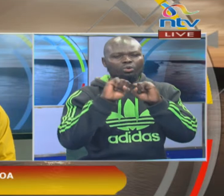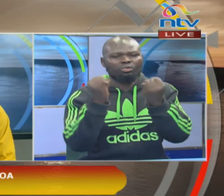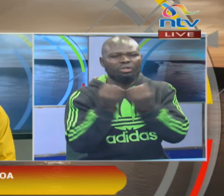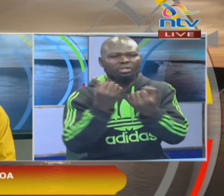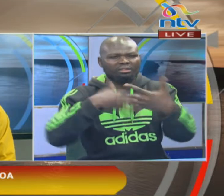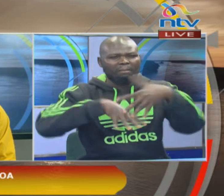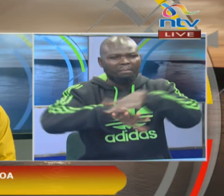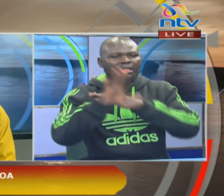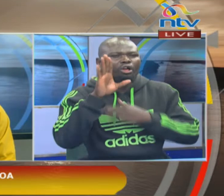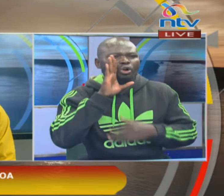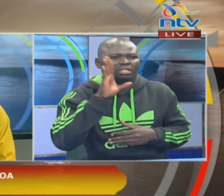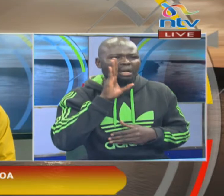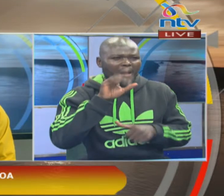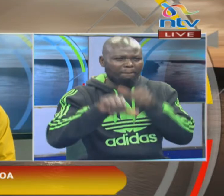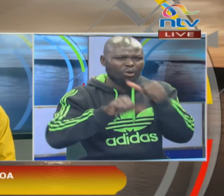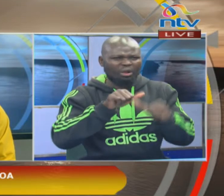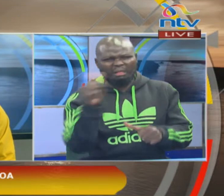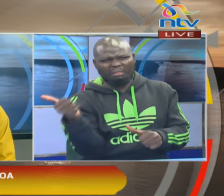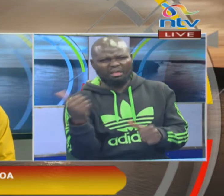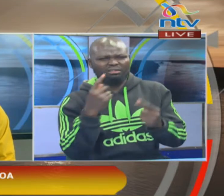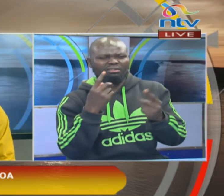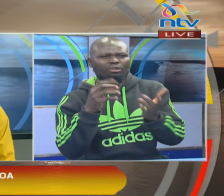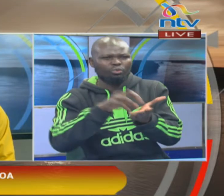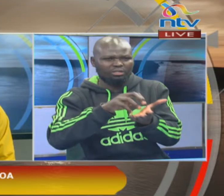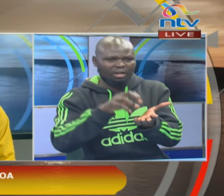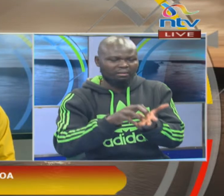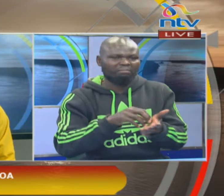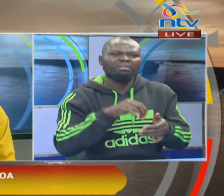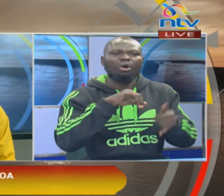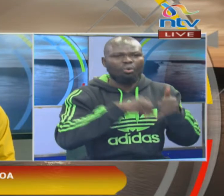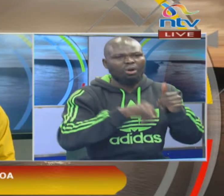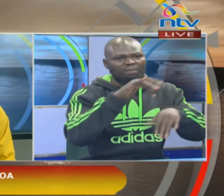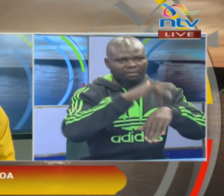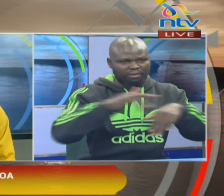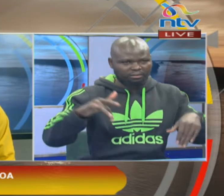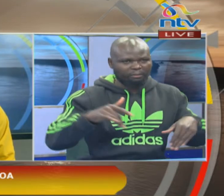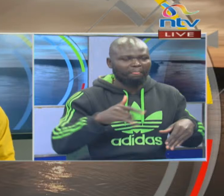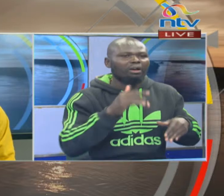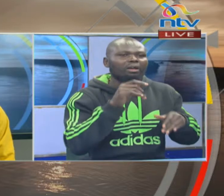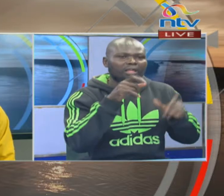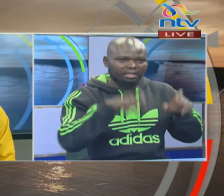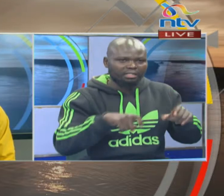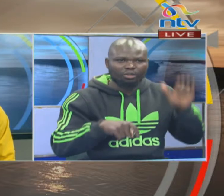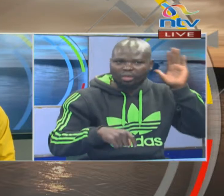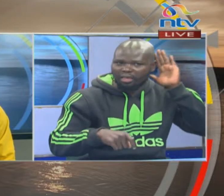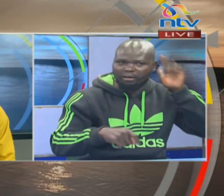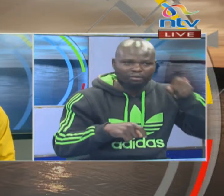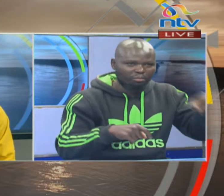me with my wife, we are able to mingle well.